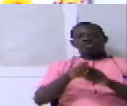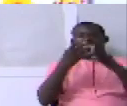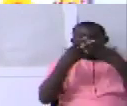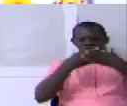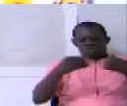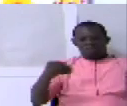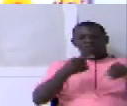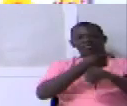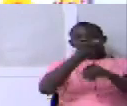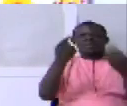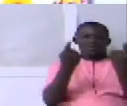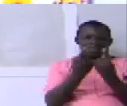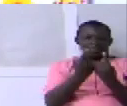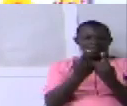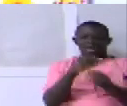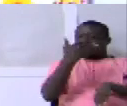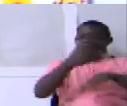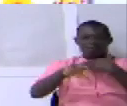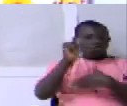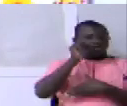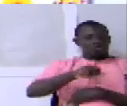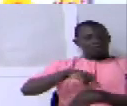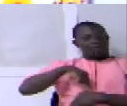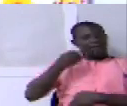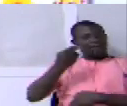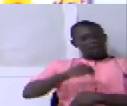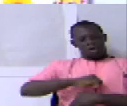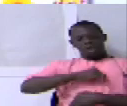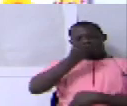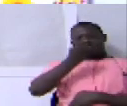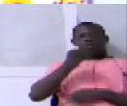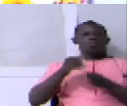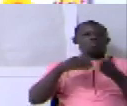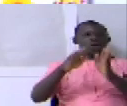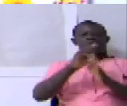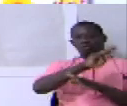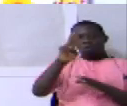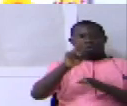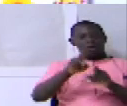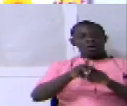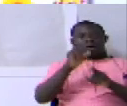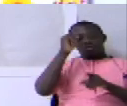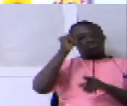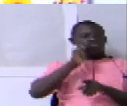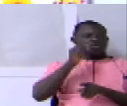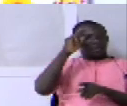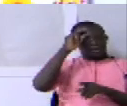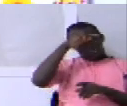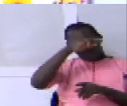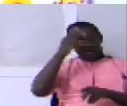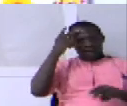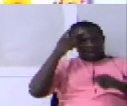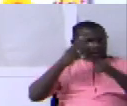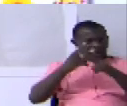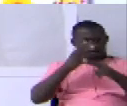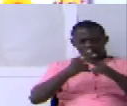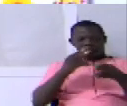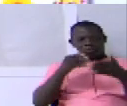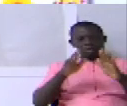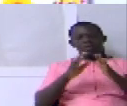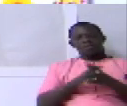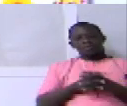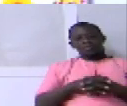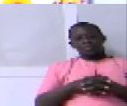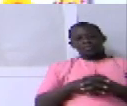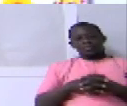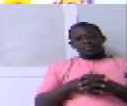Let us not use our emotions. Nsa jube nga hakilo tambindi nyanta okulu noma sata la nyamin wala